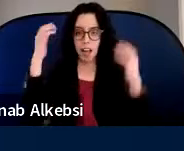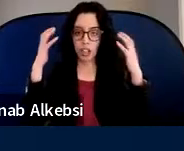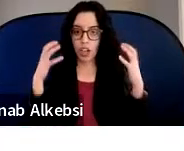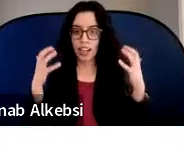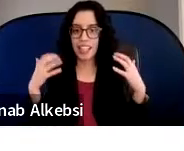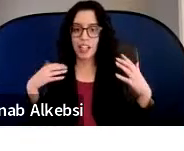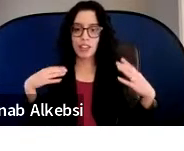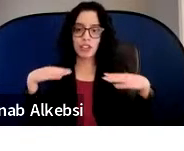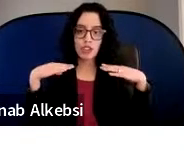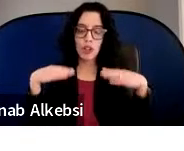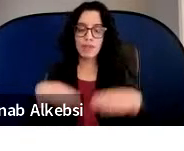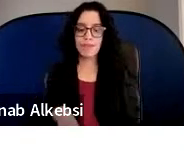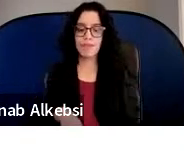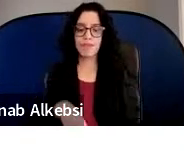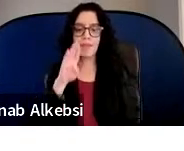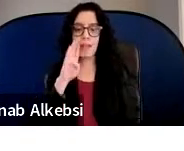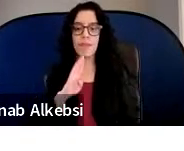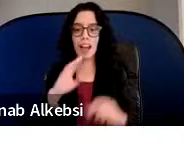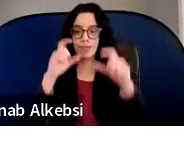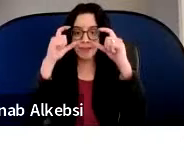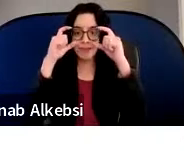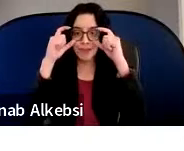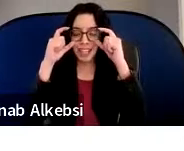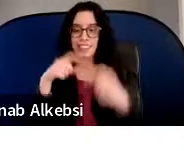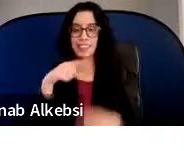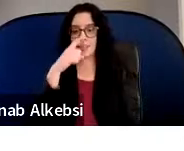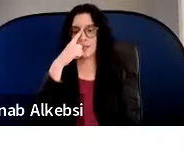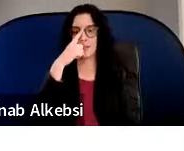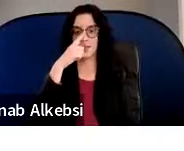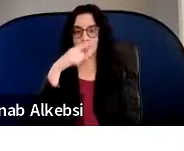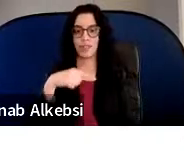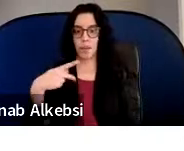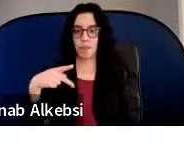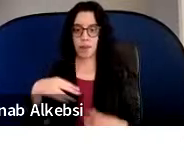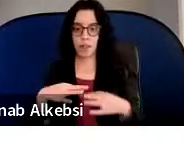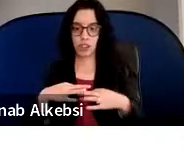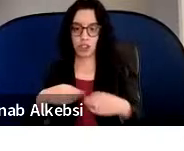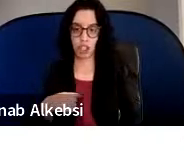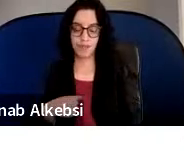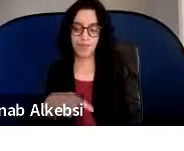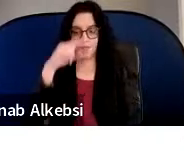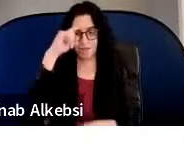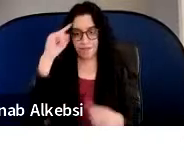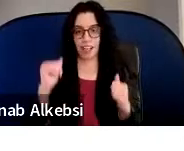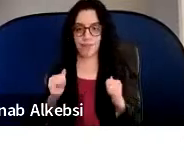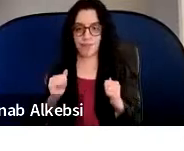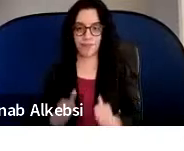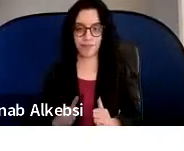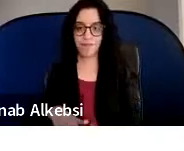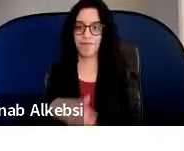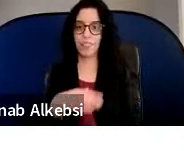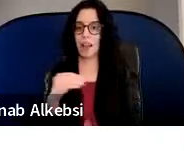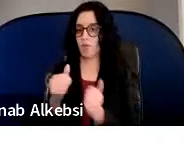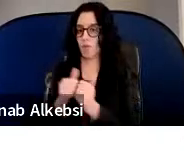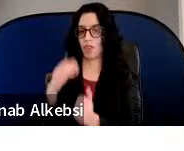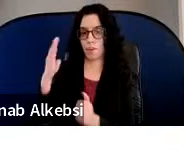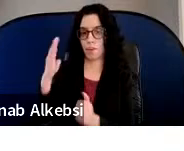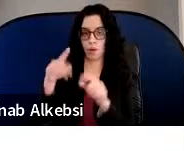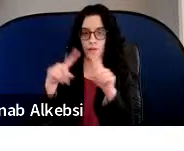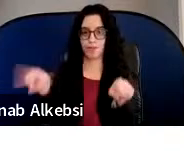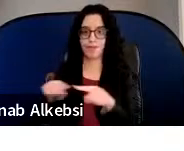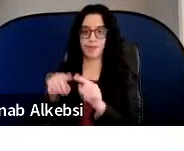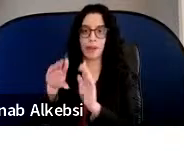my 30s. I have black curly hair that's shoulder length. I'm wearing brown round framed glasses. I have a purple top